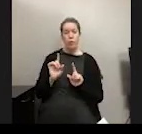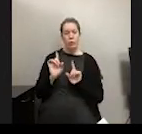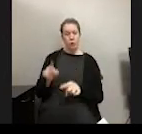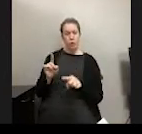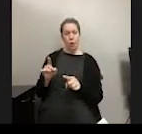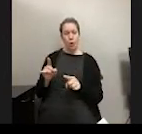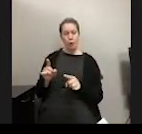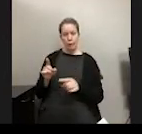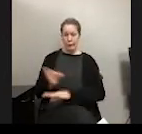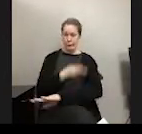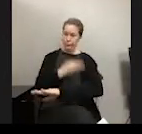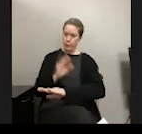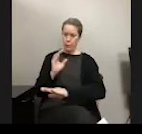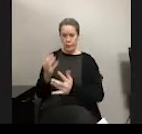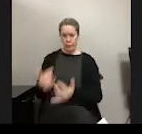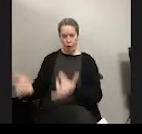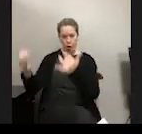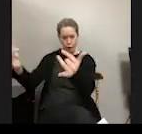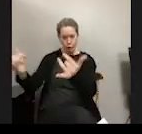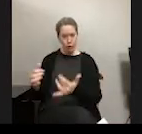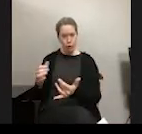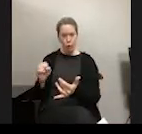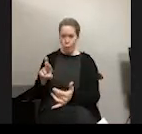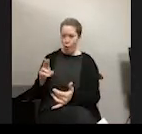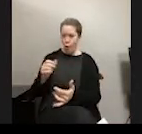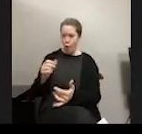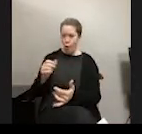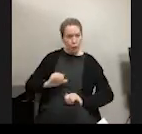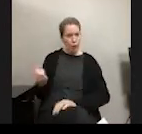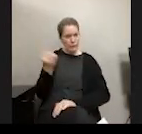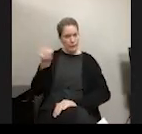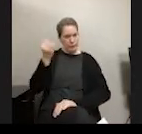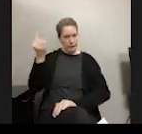I'm trying to be funny here, but I think you understand what I'm saying. So.